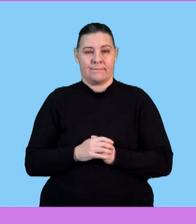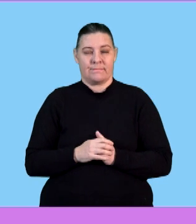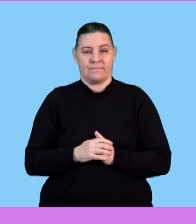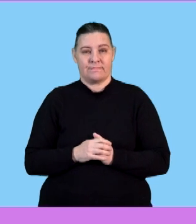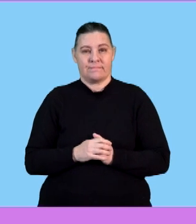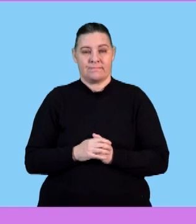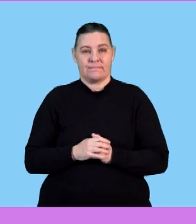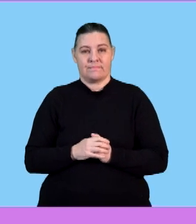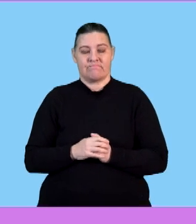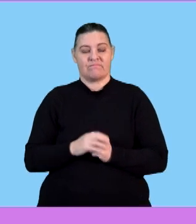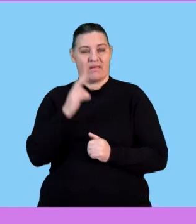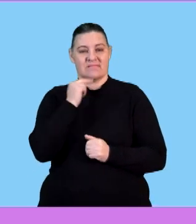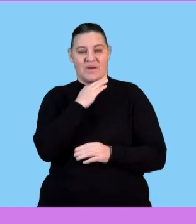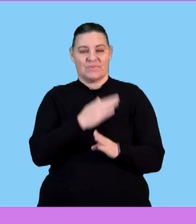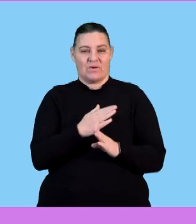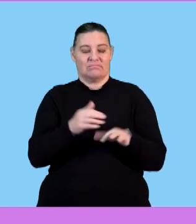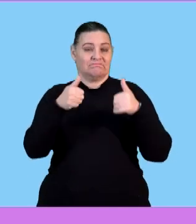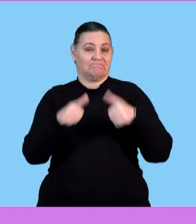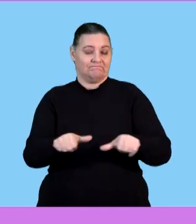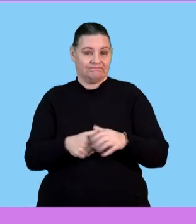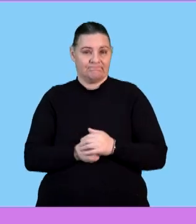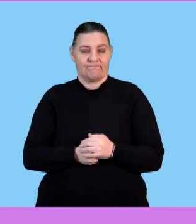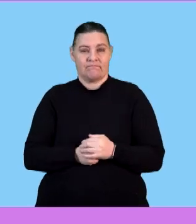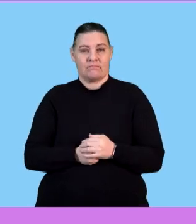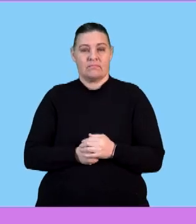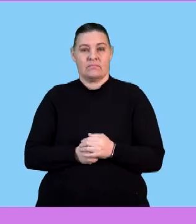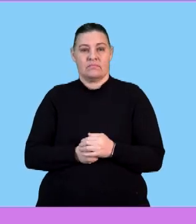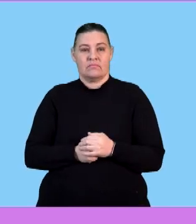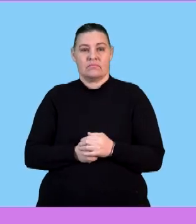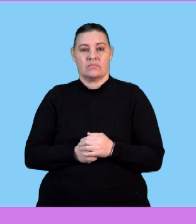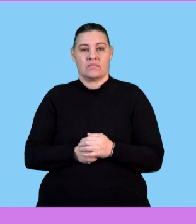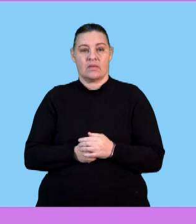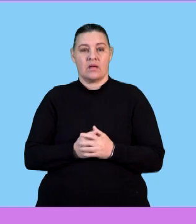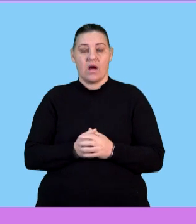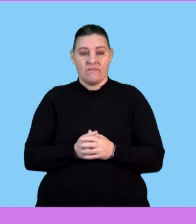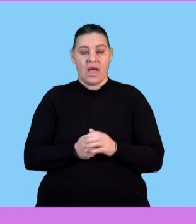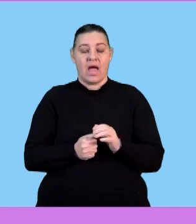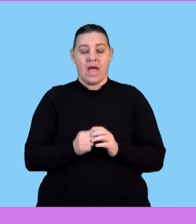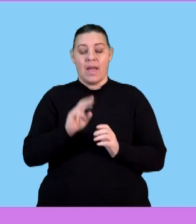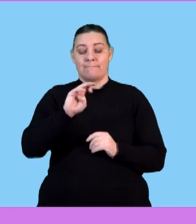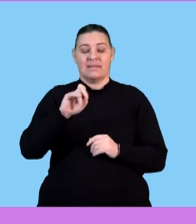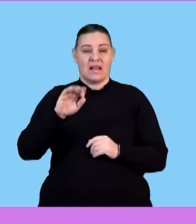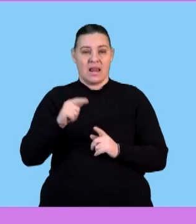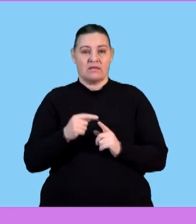millimeters. There we go. Nice work. Let's look at another one. The length of a beetle is